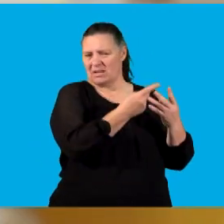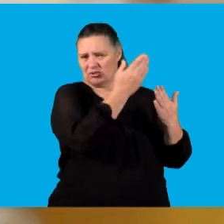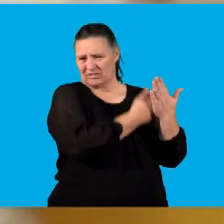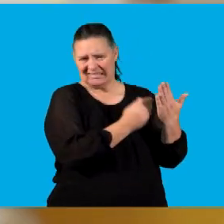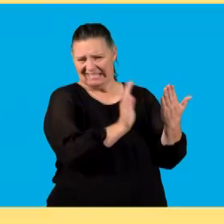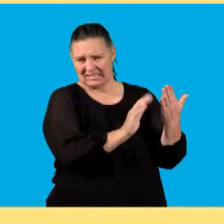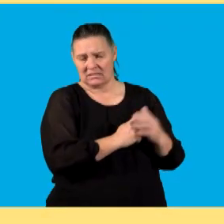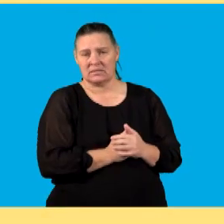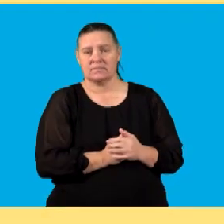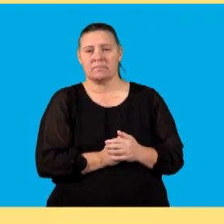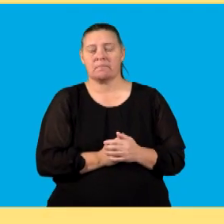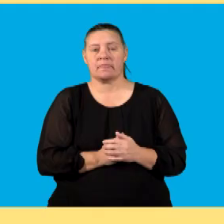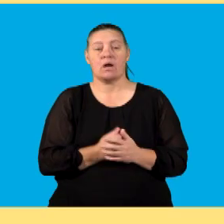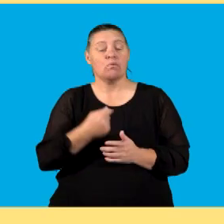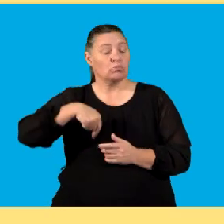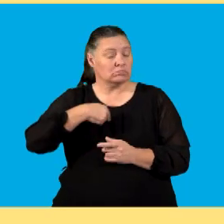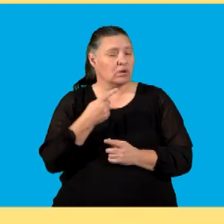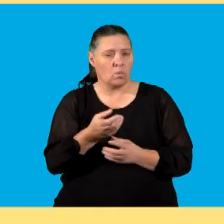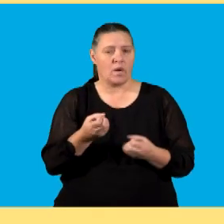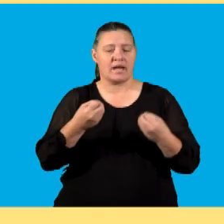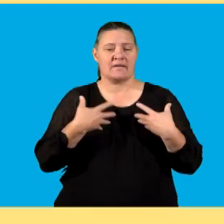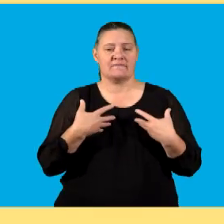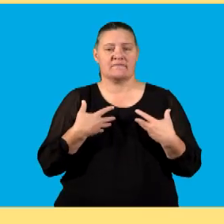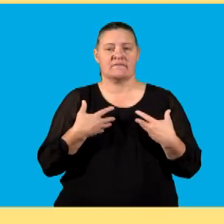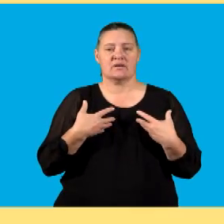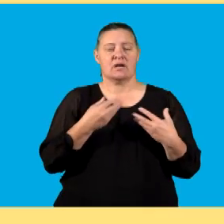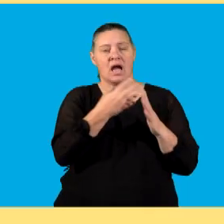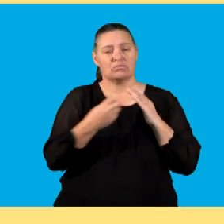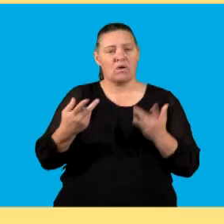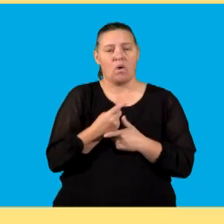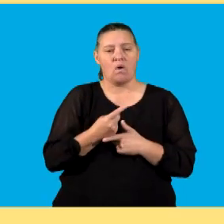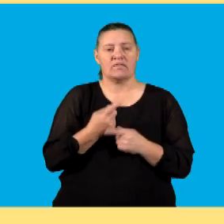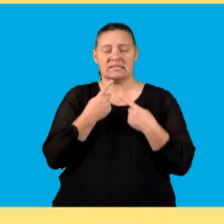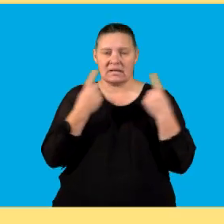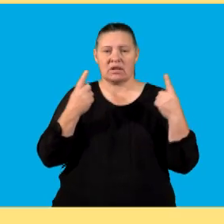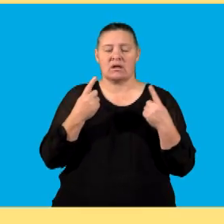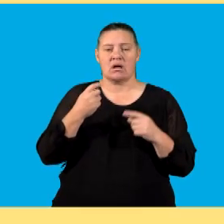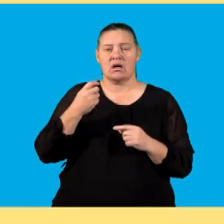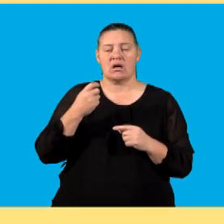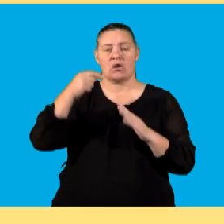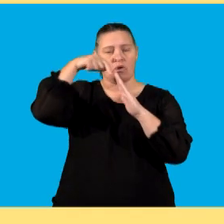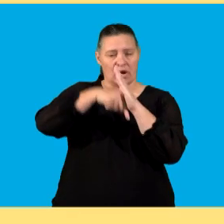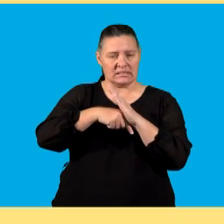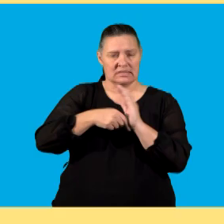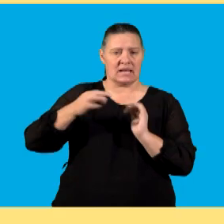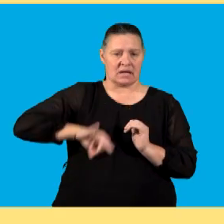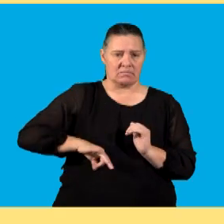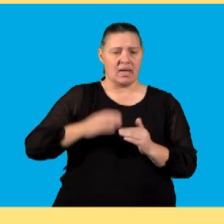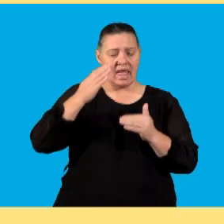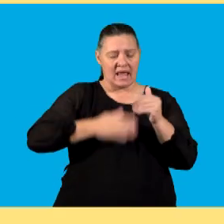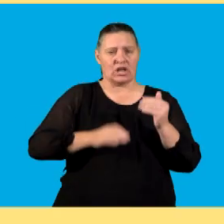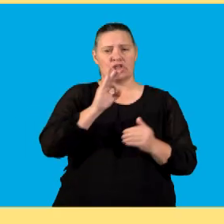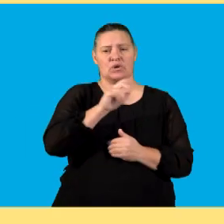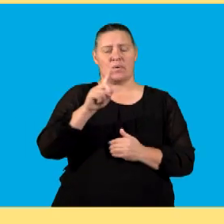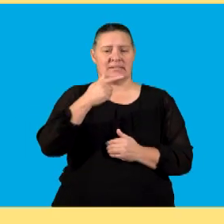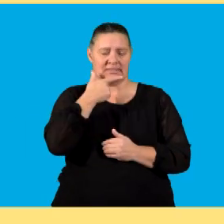sheet. With us here, we are given an extract of the Statement of Comprehensive Income that ends on the 31st of